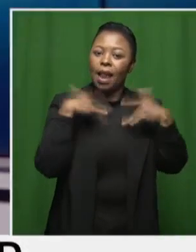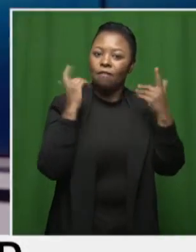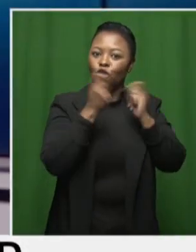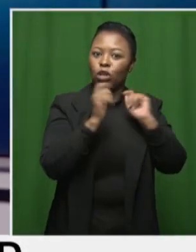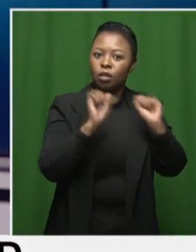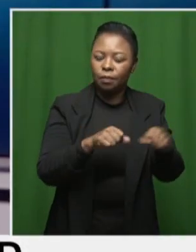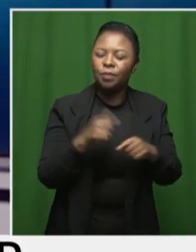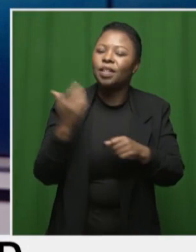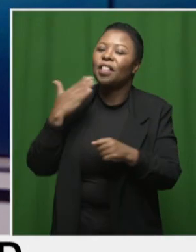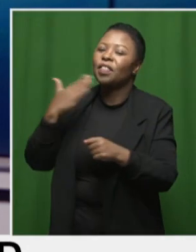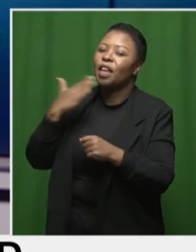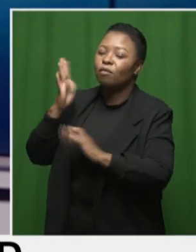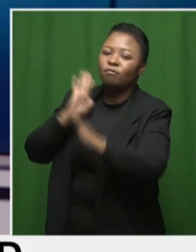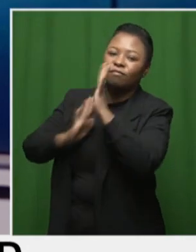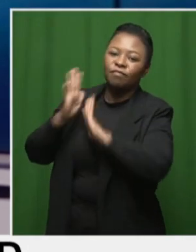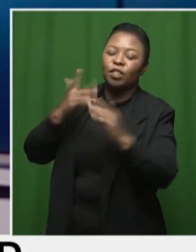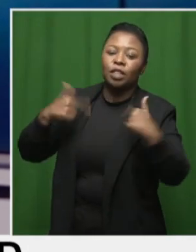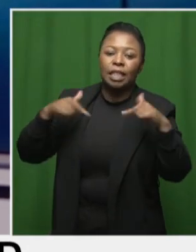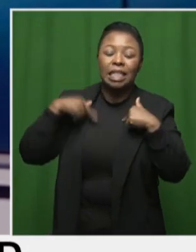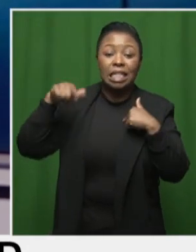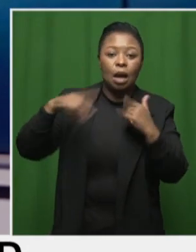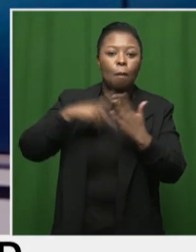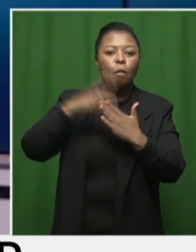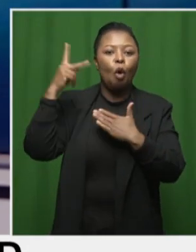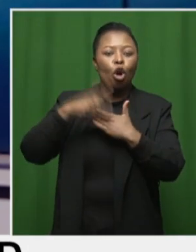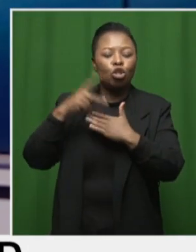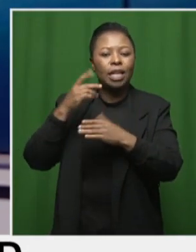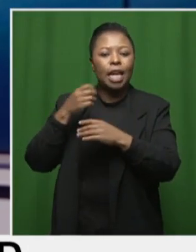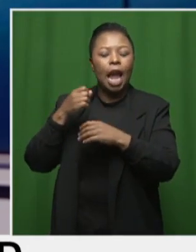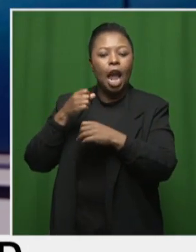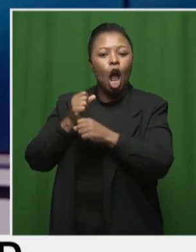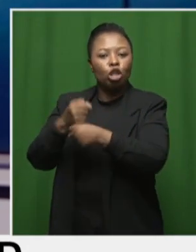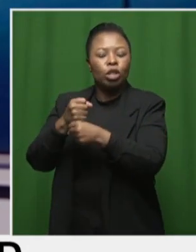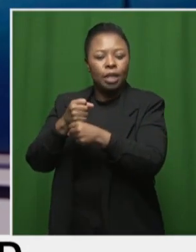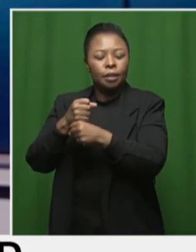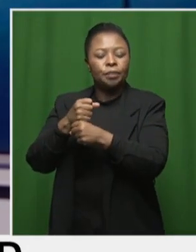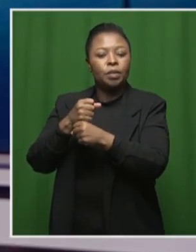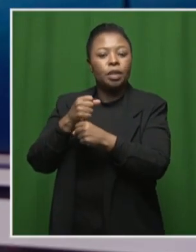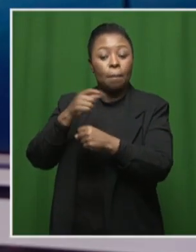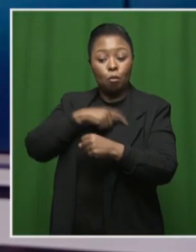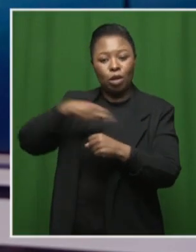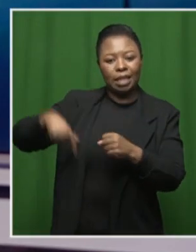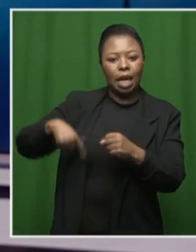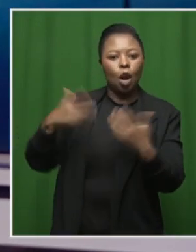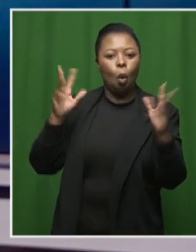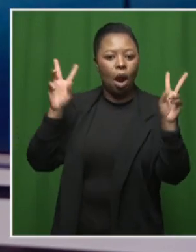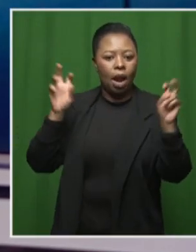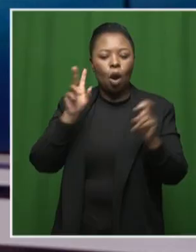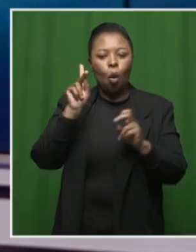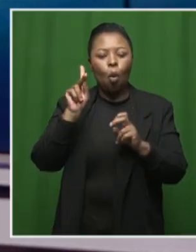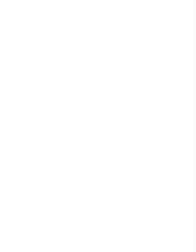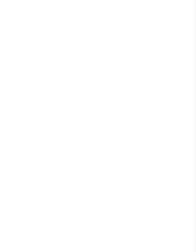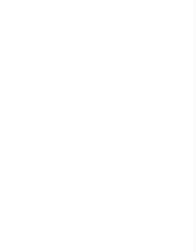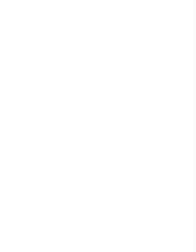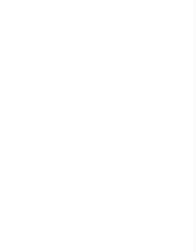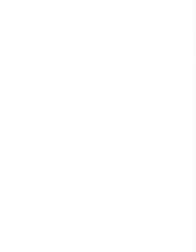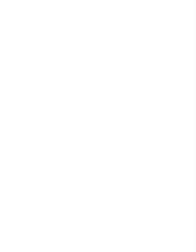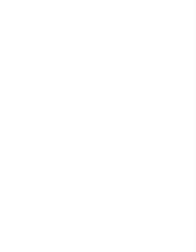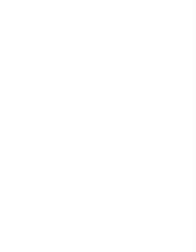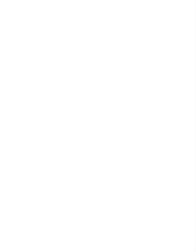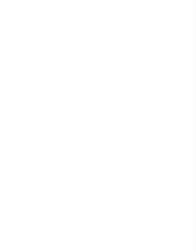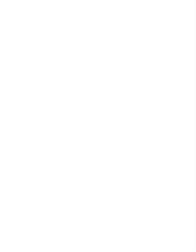much for speaking to us. He's the Project Engineering President at Ukheshe, speaking to us about the app.